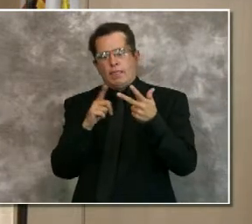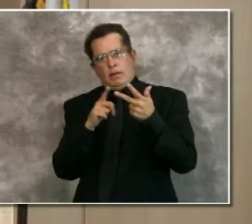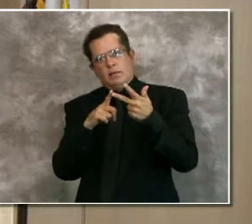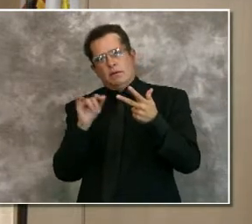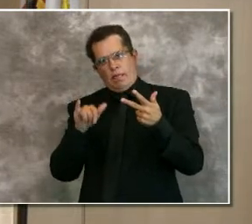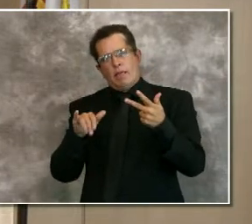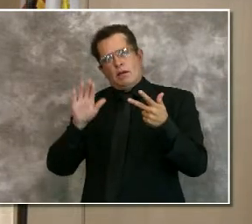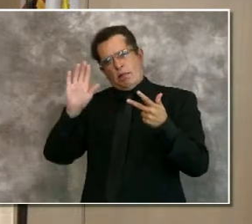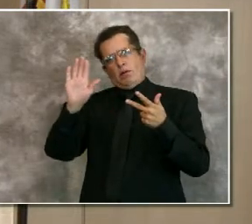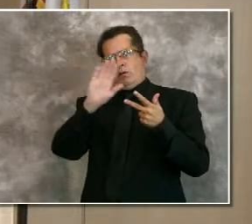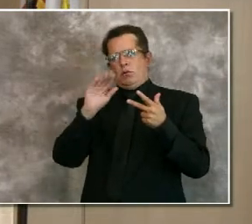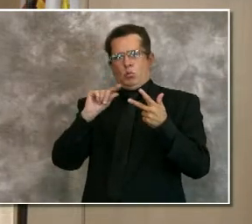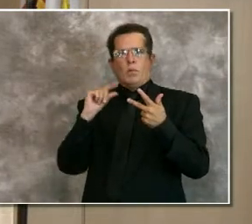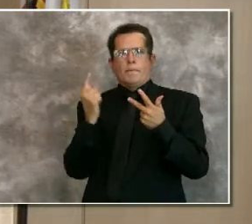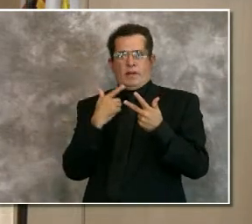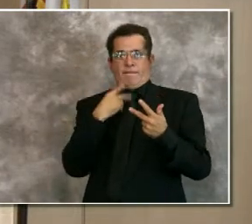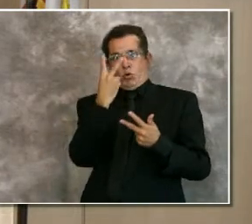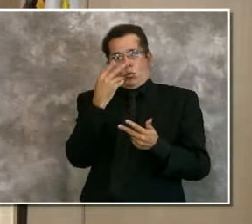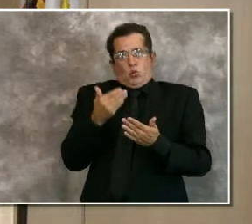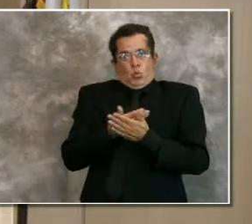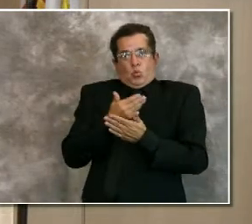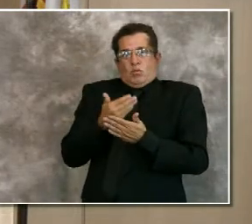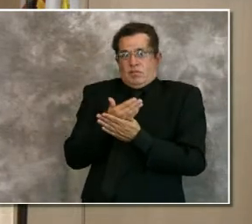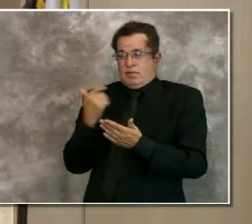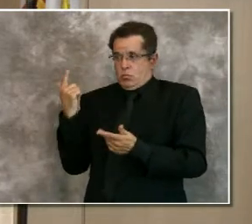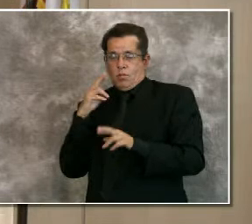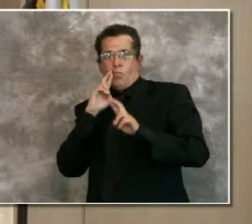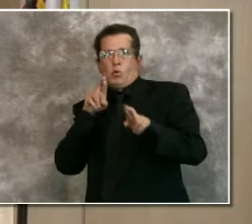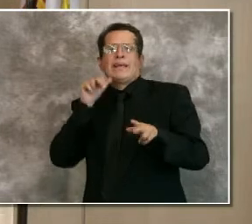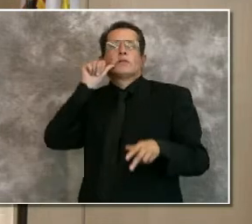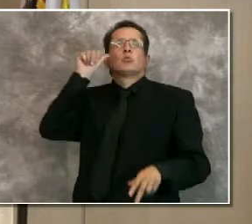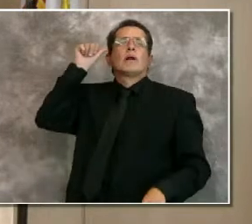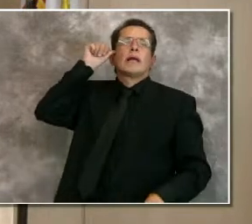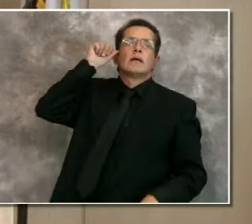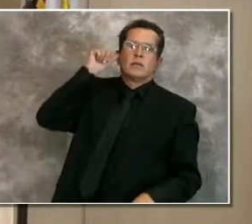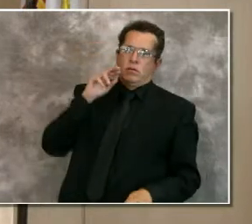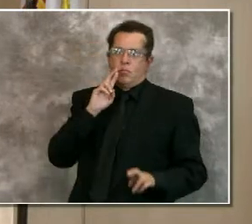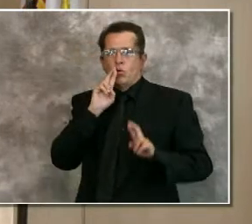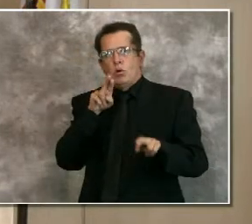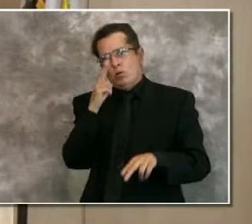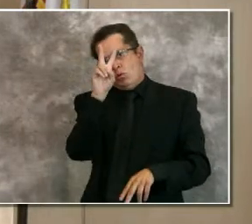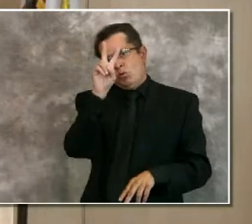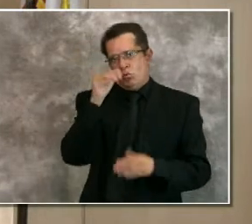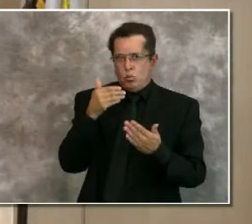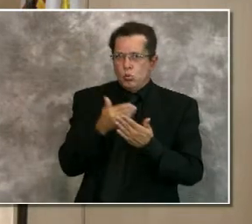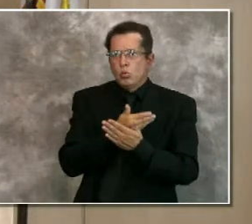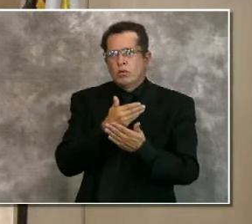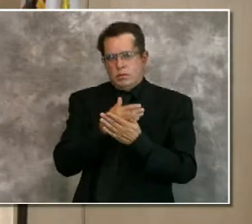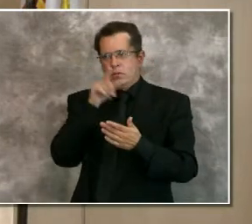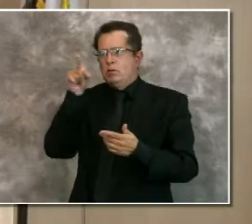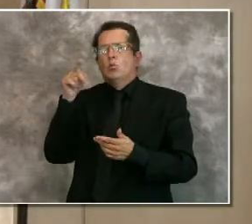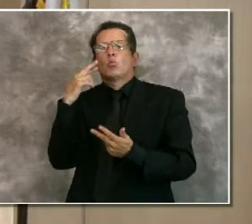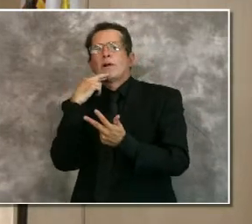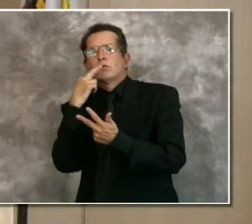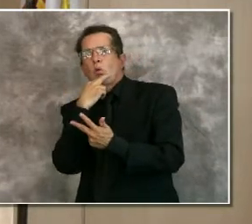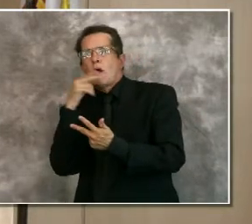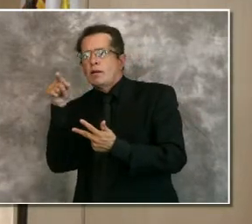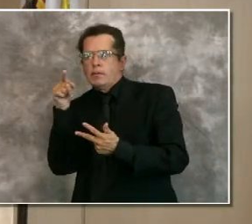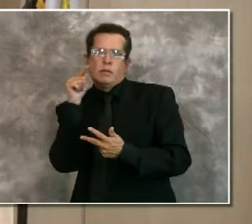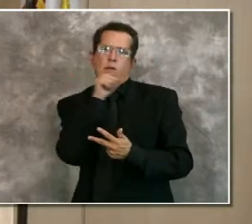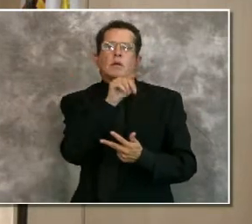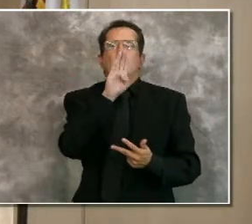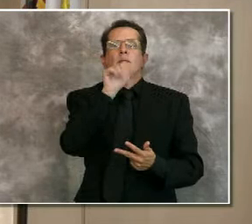setting. And we have 2 new outbreaks that were reported since yesterday, and these specifically were in restaurants and or